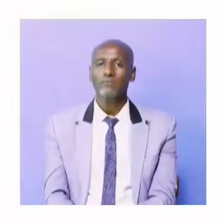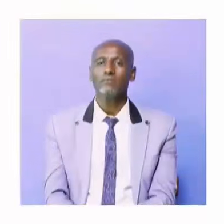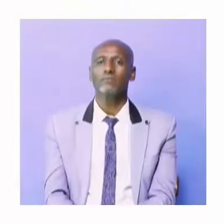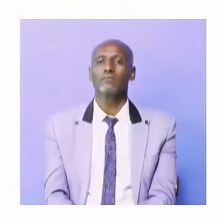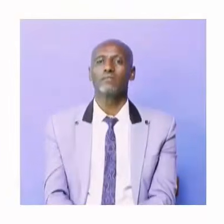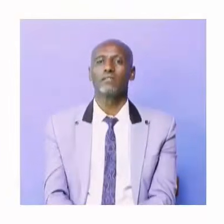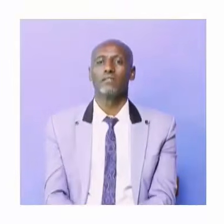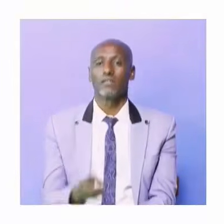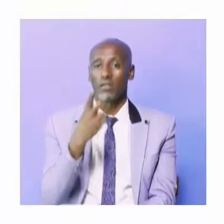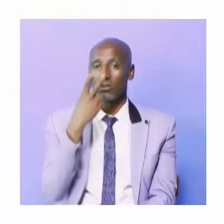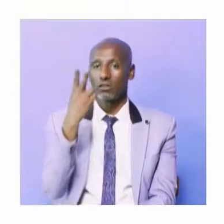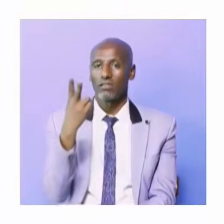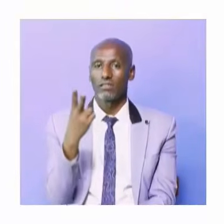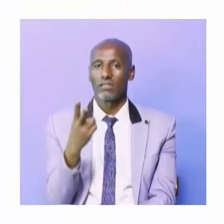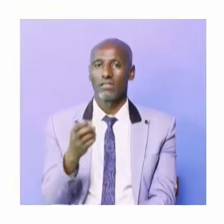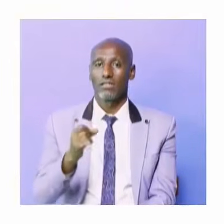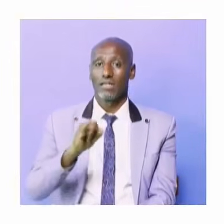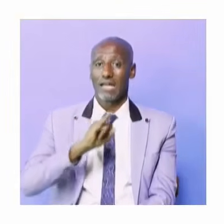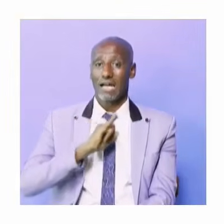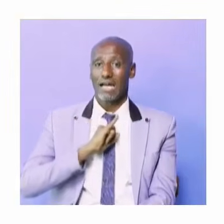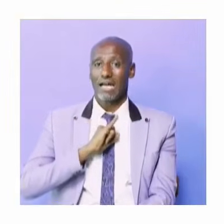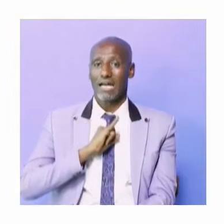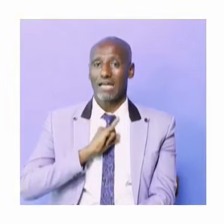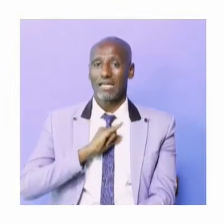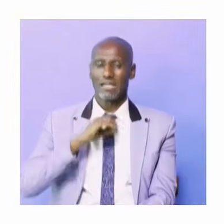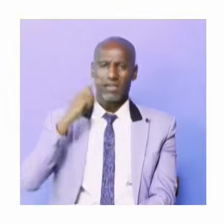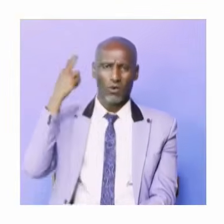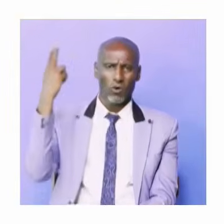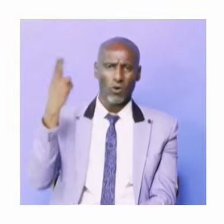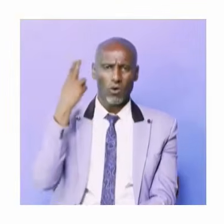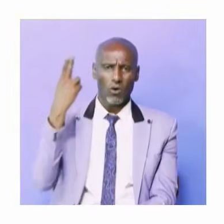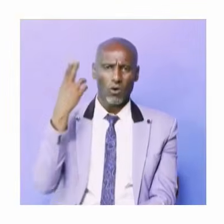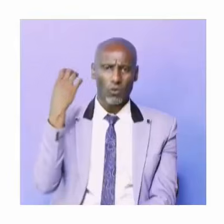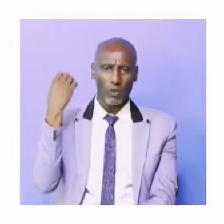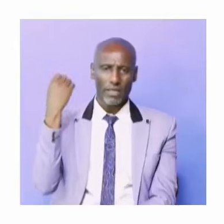Look, I always